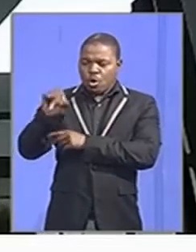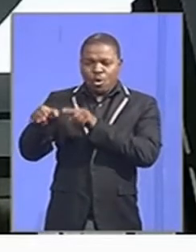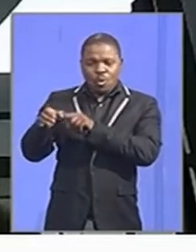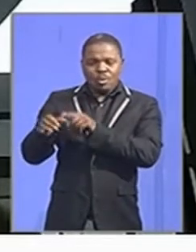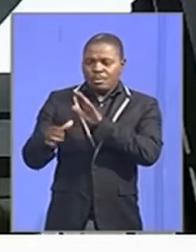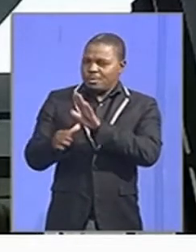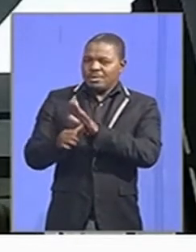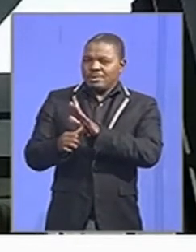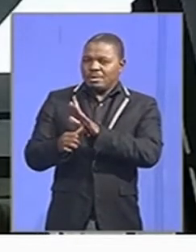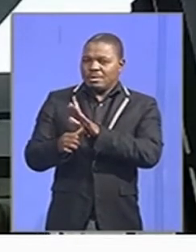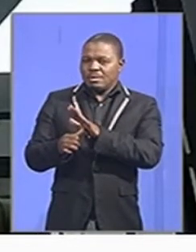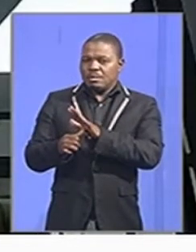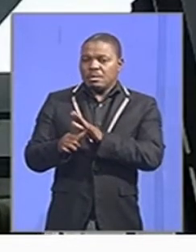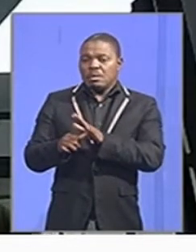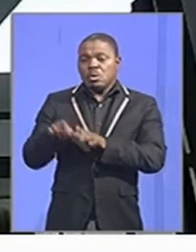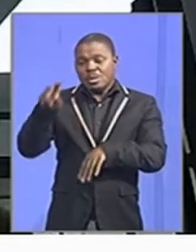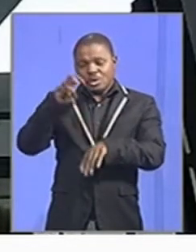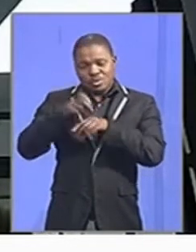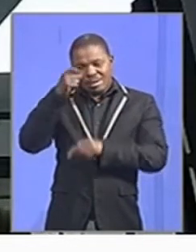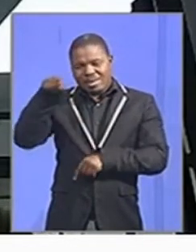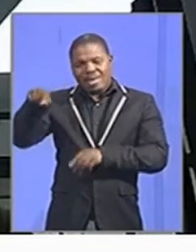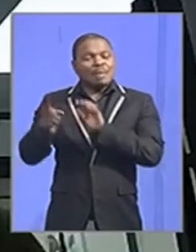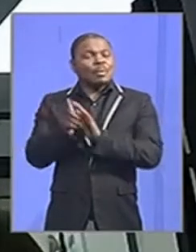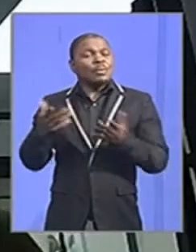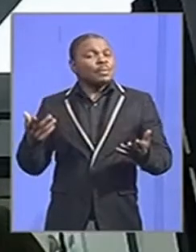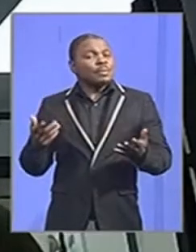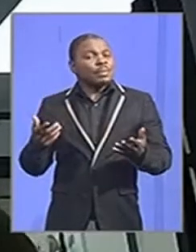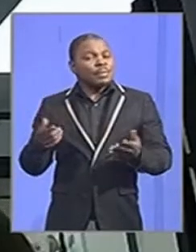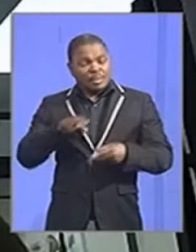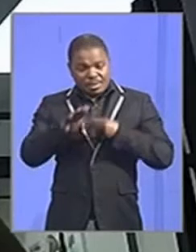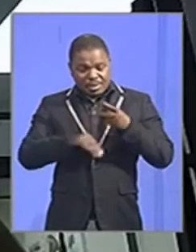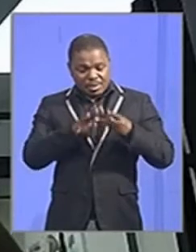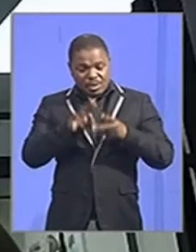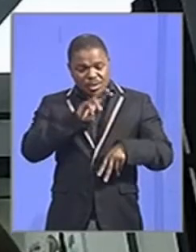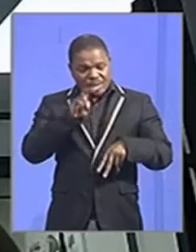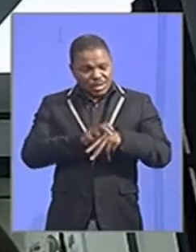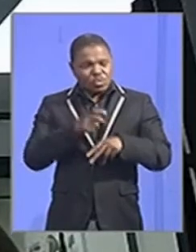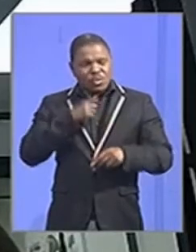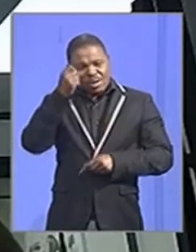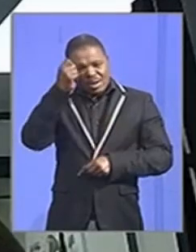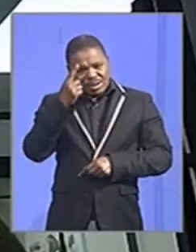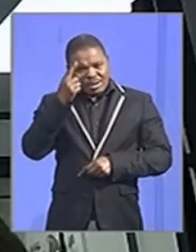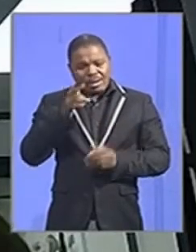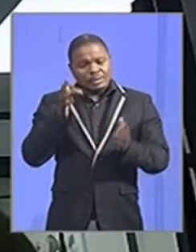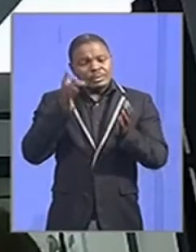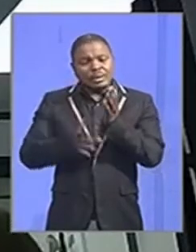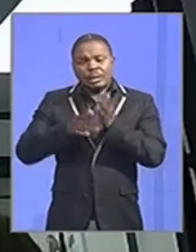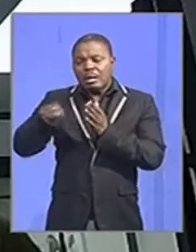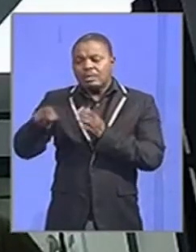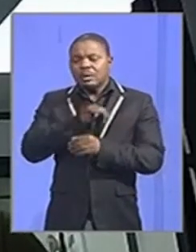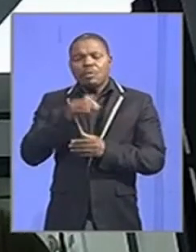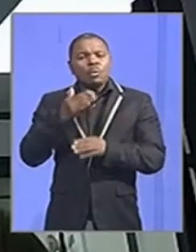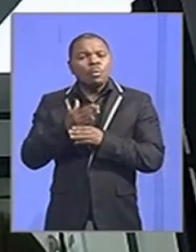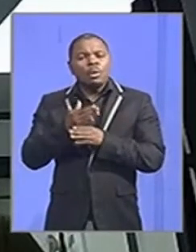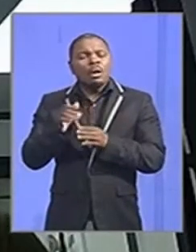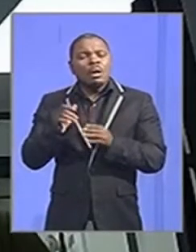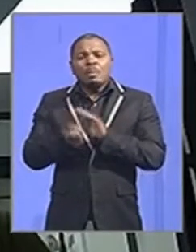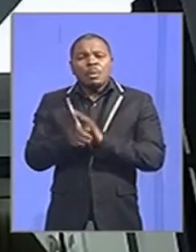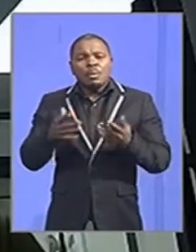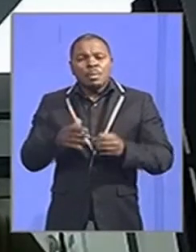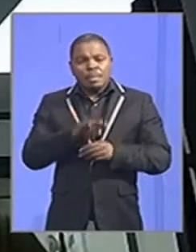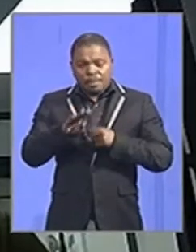for us to understand what's going to be happening with Mango. It is also actually important for us to understand what's going to be happening with Technical. Further,